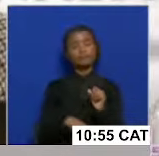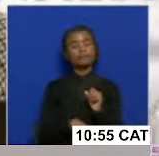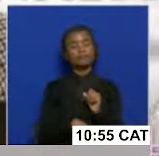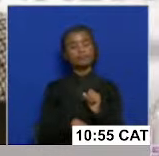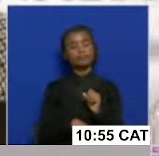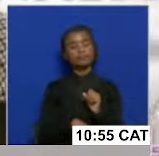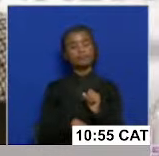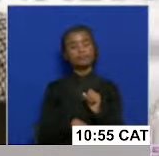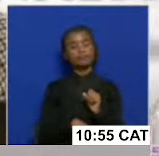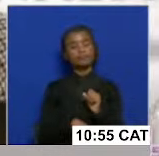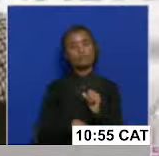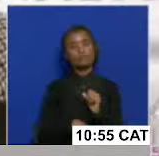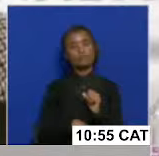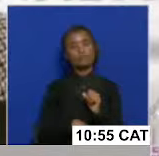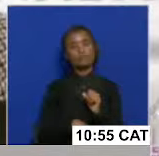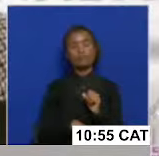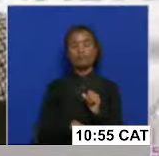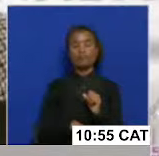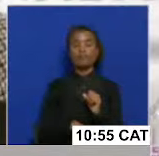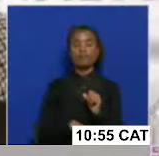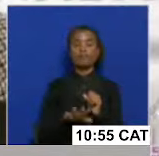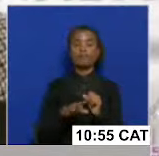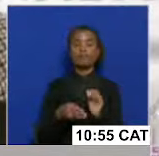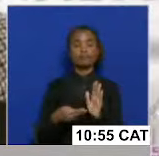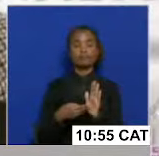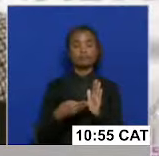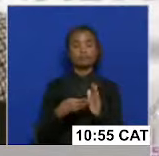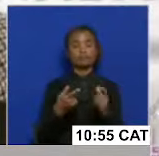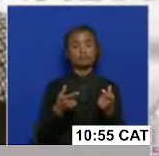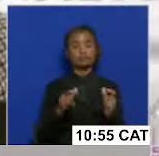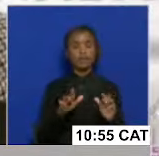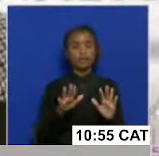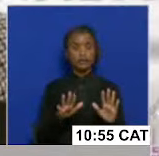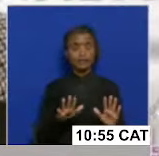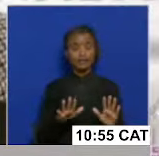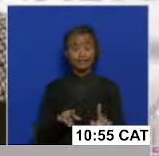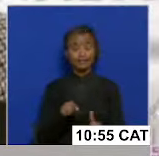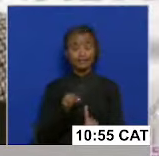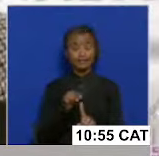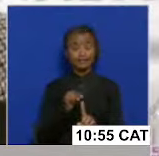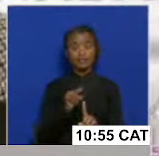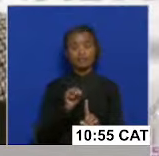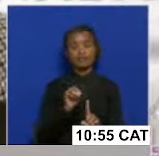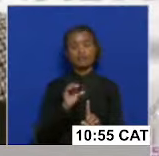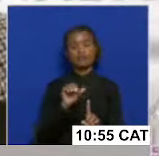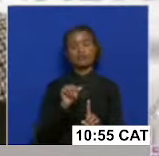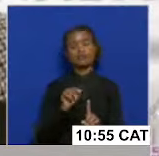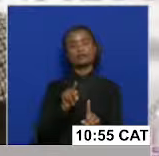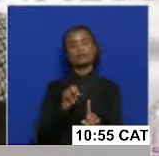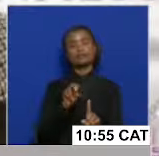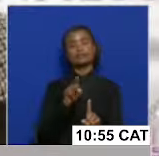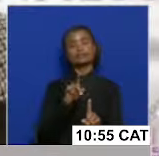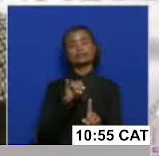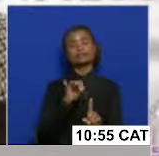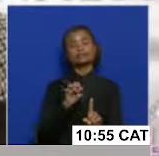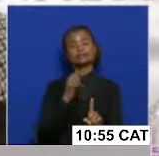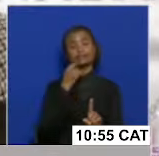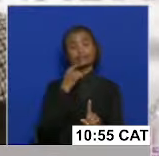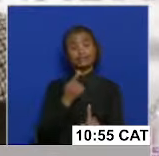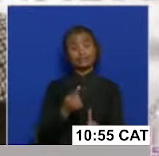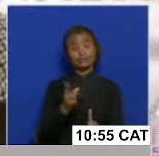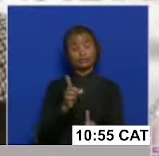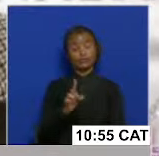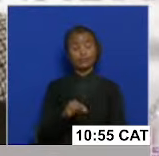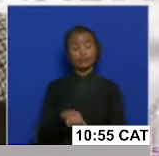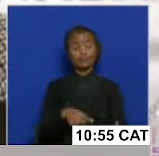In paragraph 9, Officer Mackenzie states that K. Stolz called the